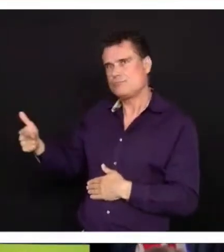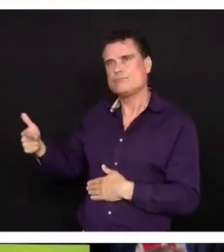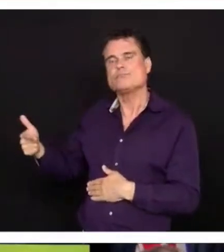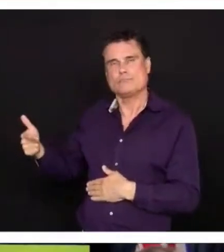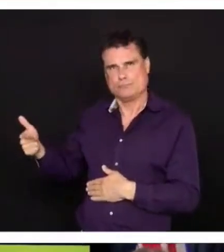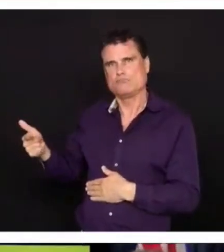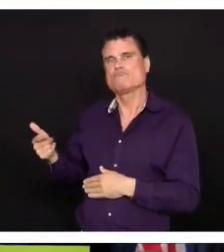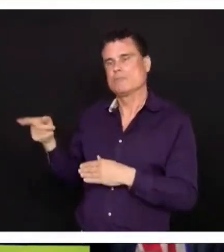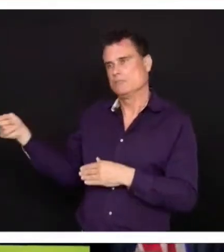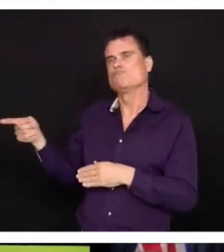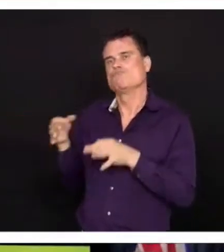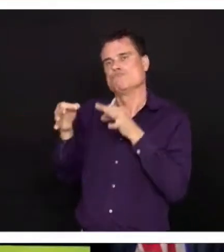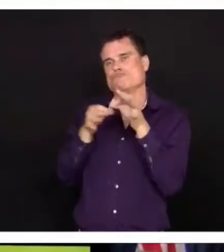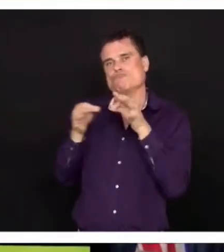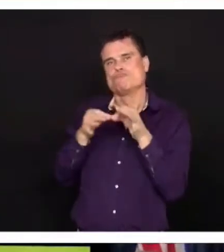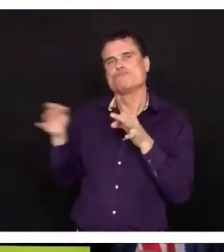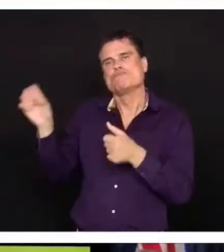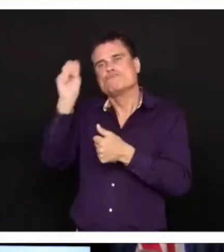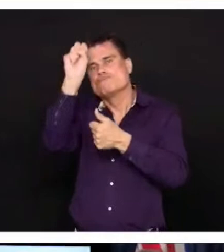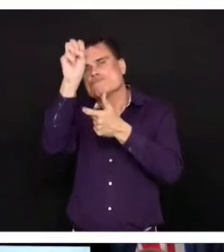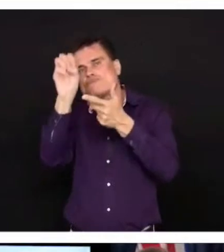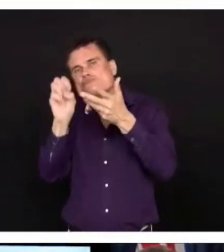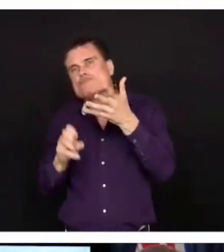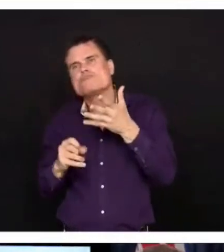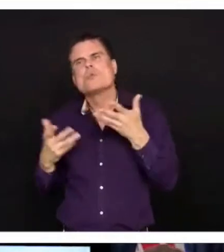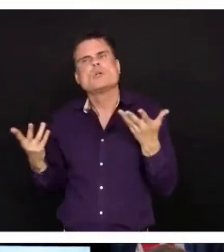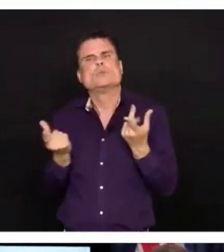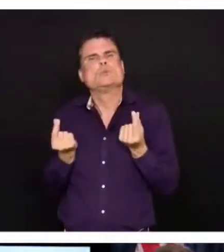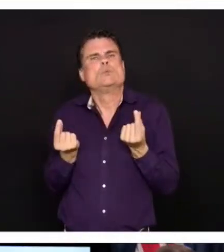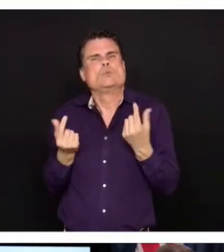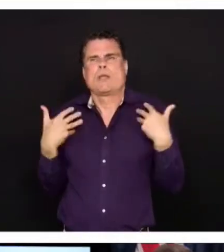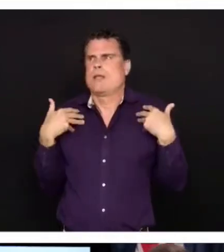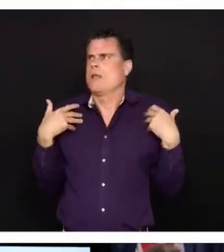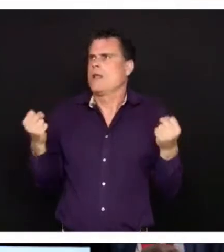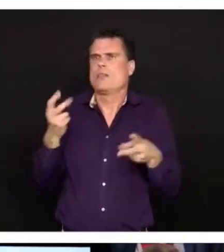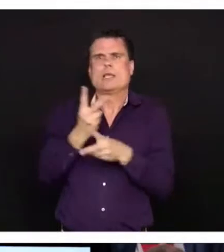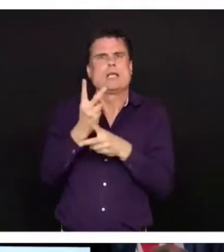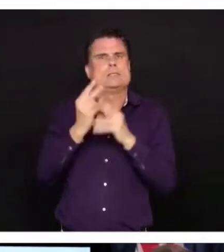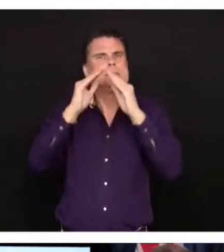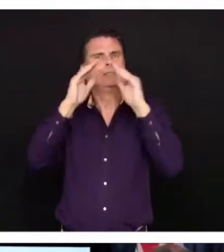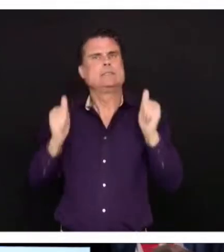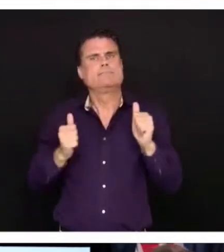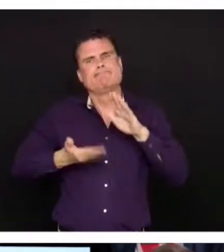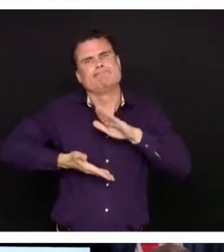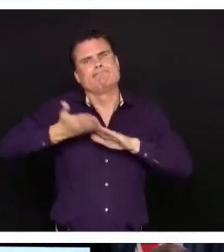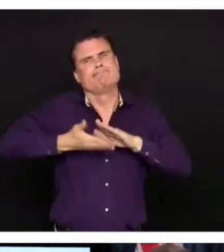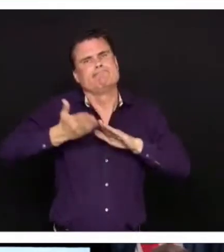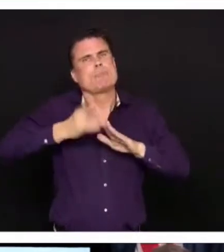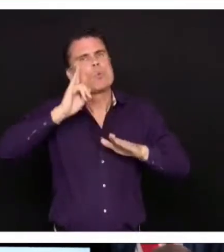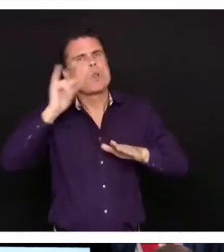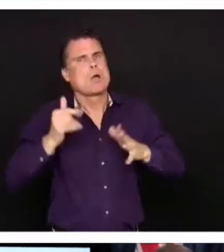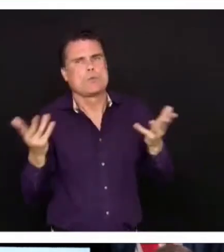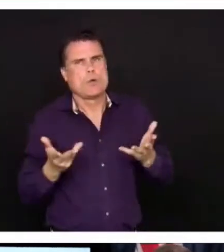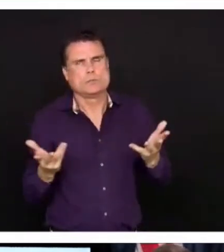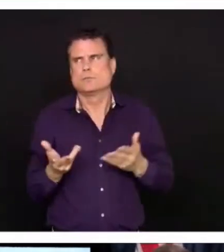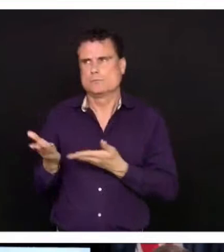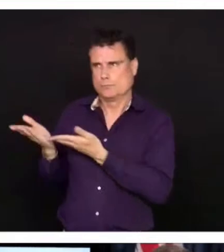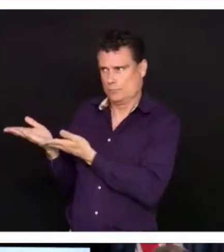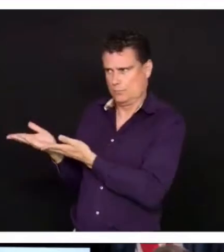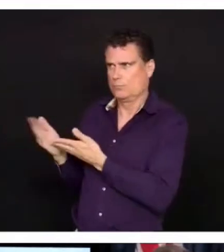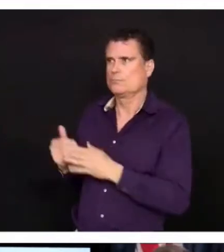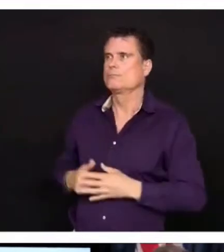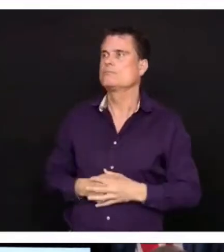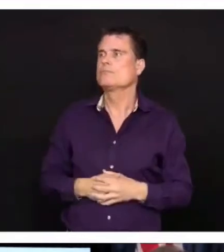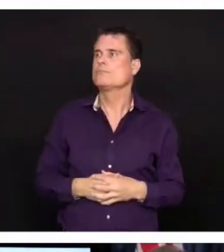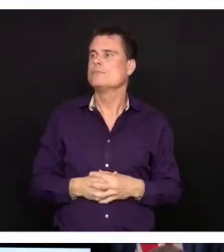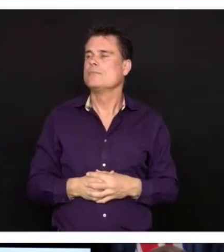Thank you very much, Dr. Henry. And I wanted to turn to page 15. This graph will be familiar to everyone from our